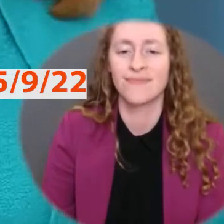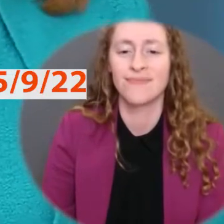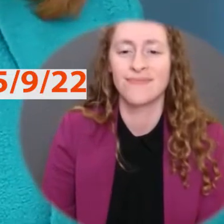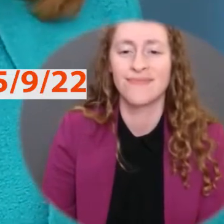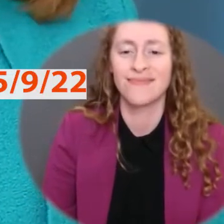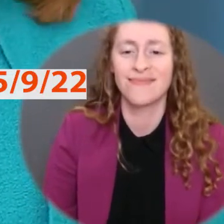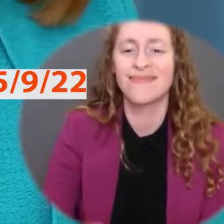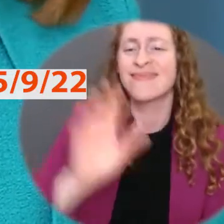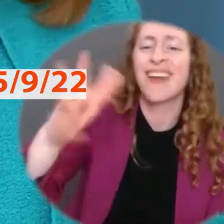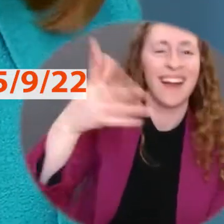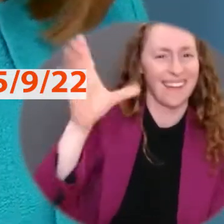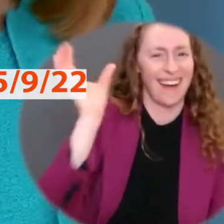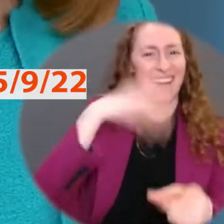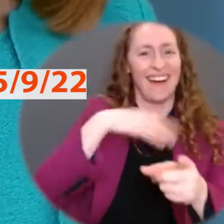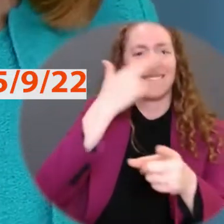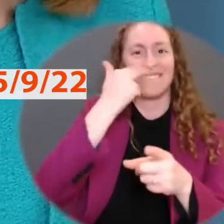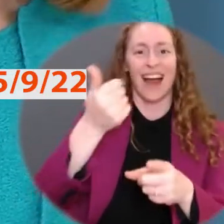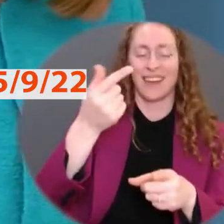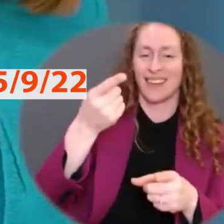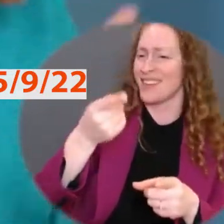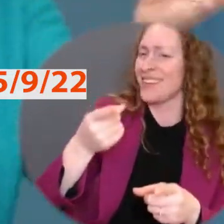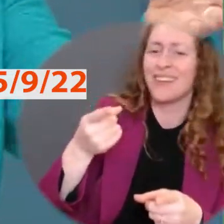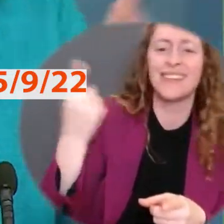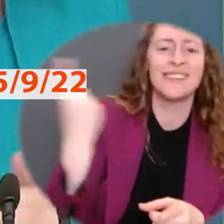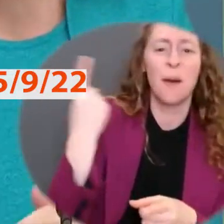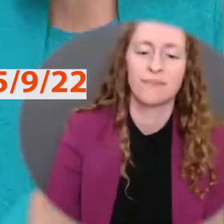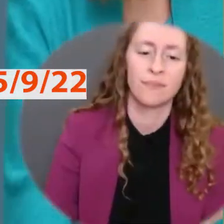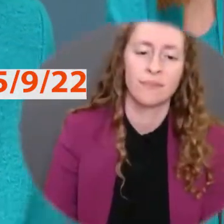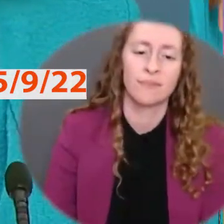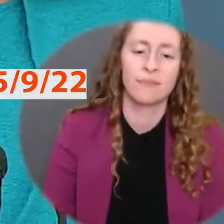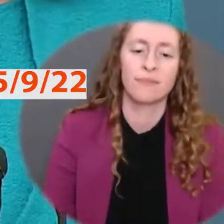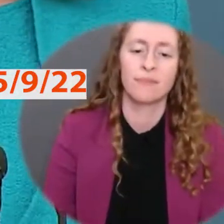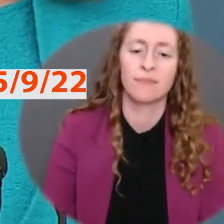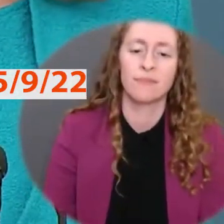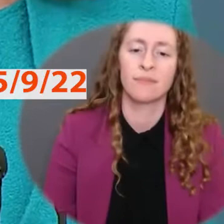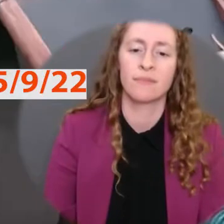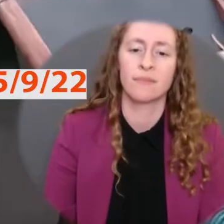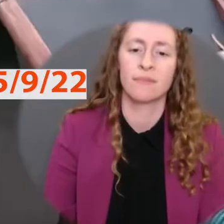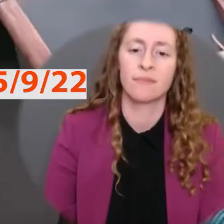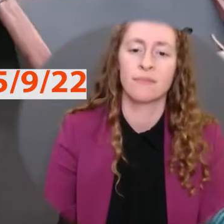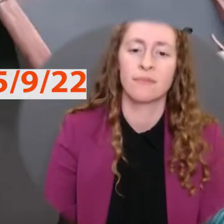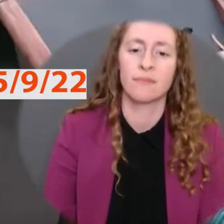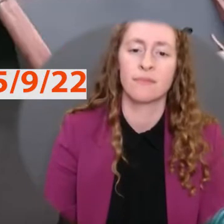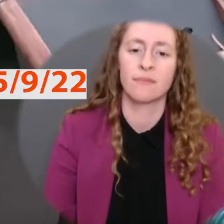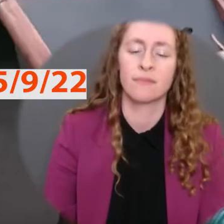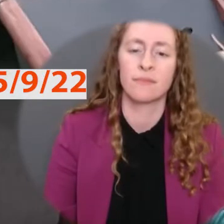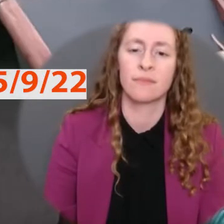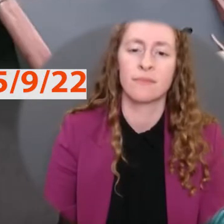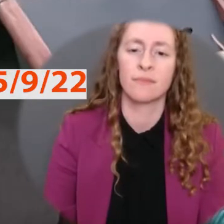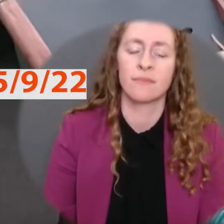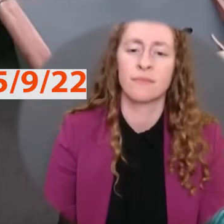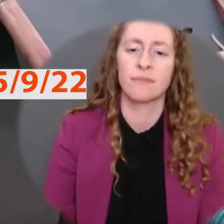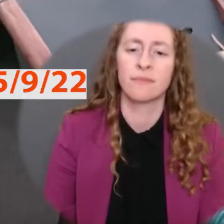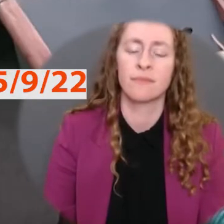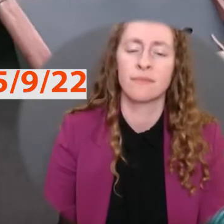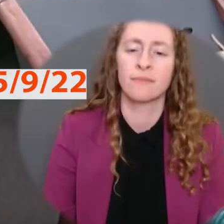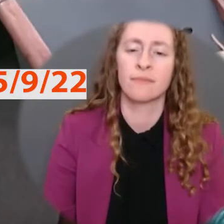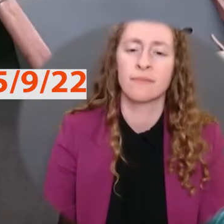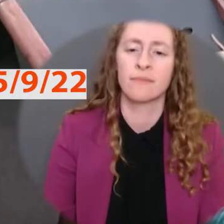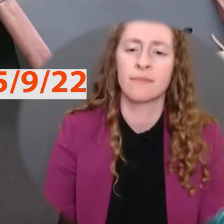Since you're 25, I'll explain it to you after the briefing. About the Cambodian Prime Minister. Sure. He's been in power